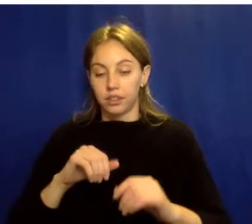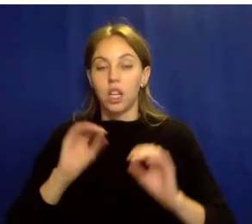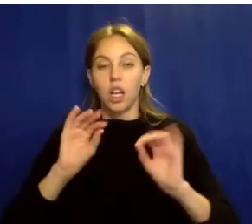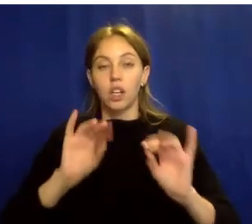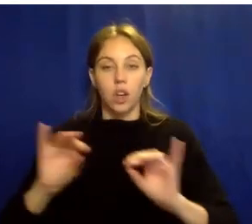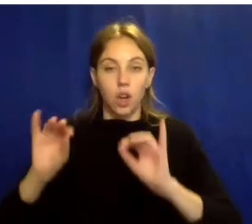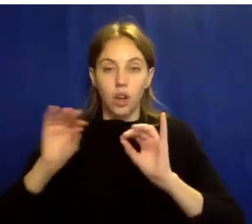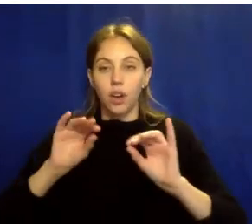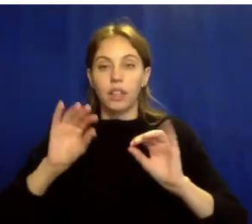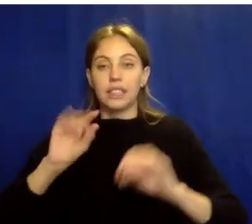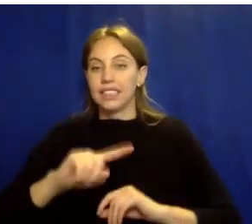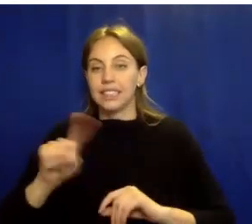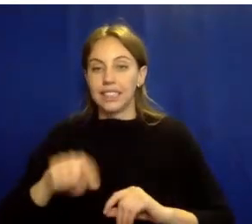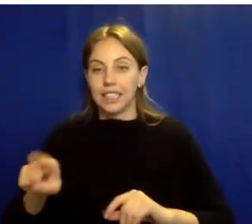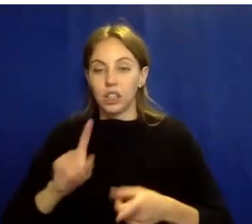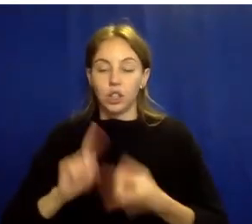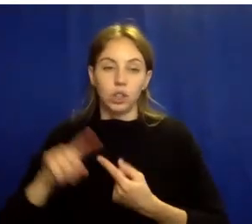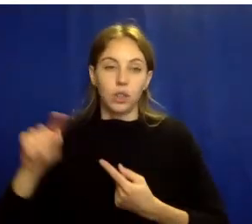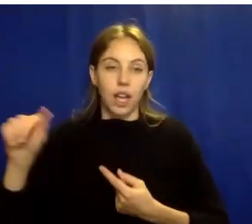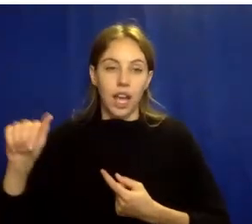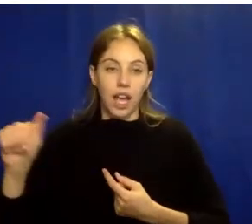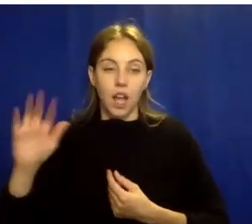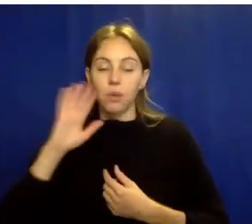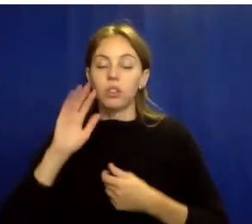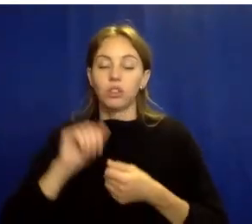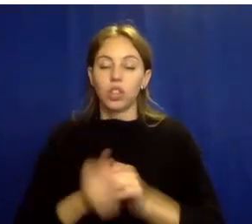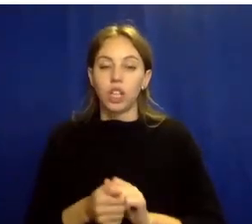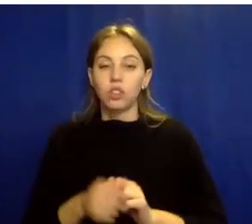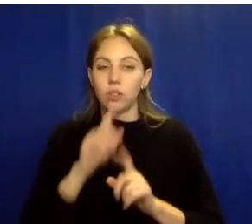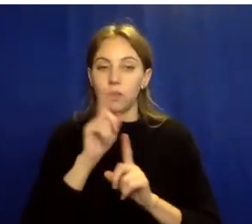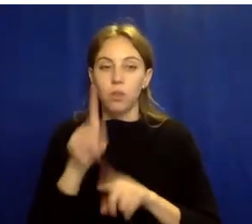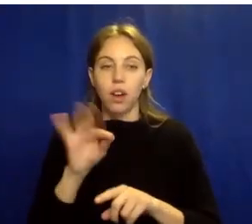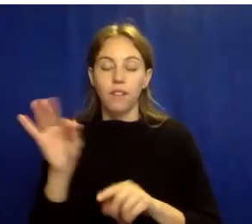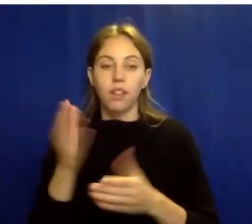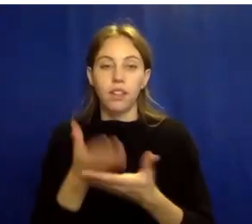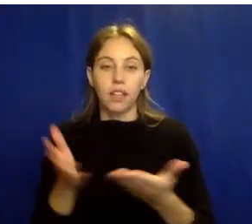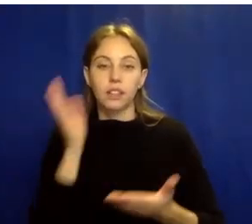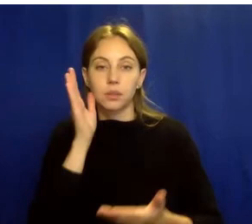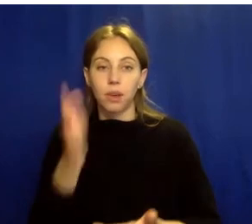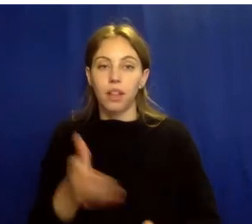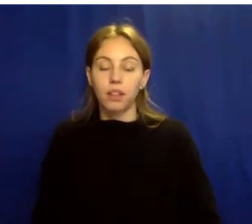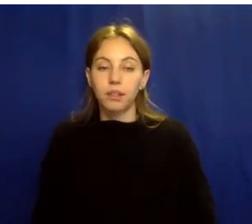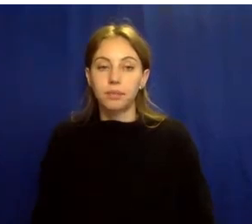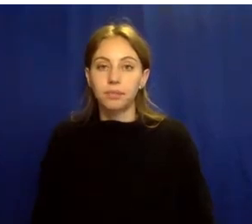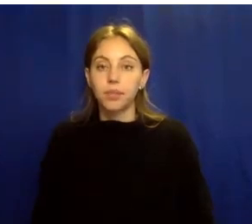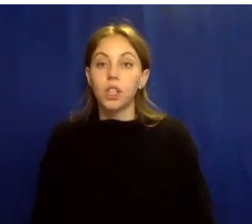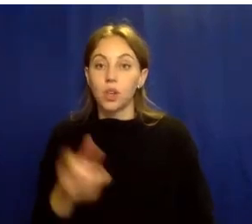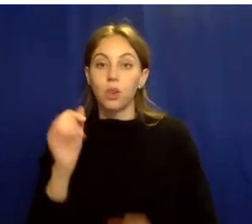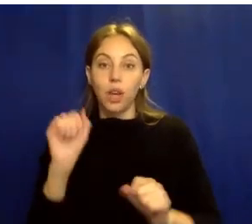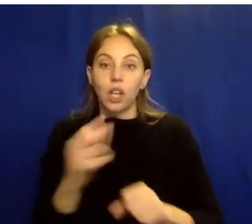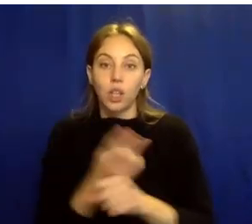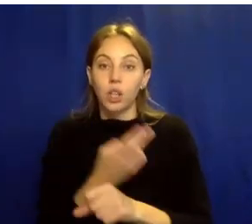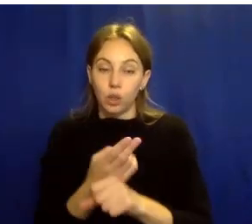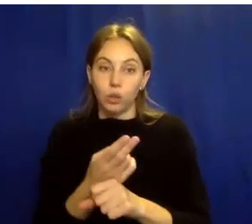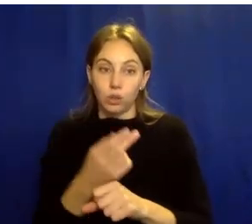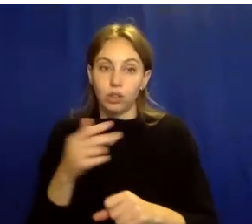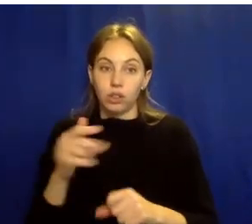to A, and you'll see how it really changes the order of things. Okay, so you can use